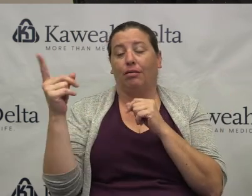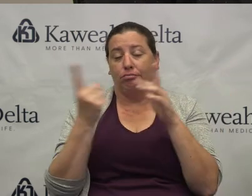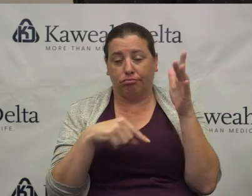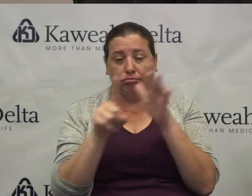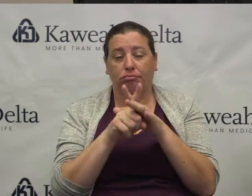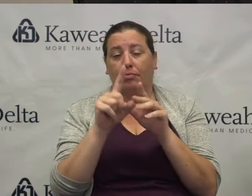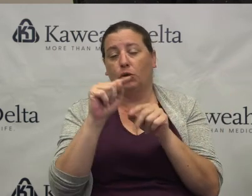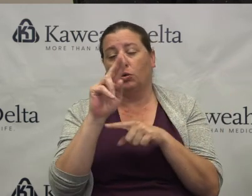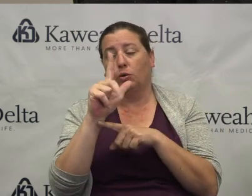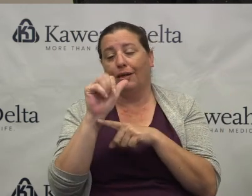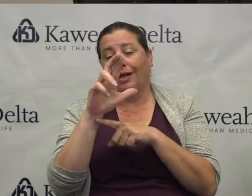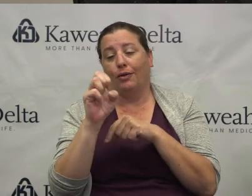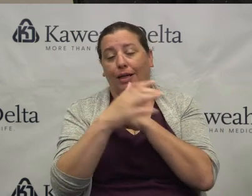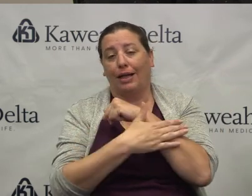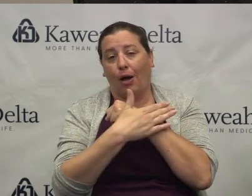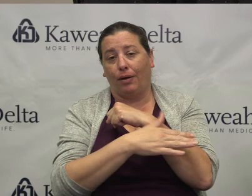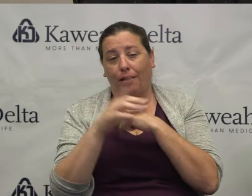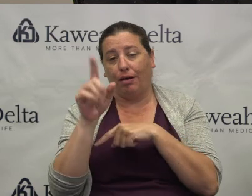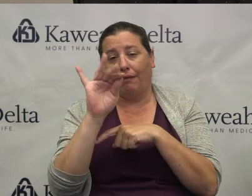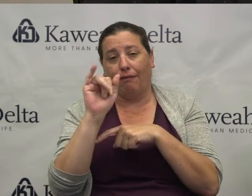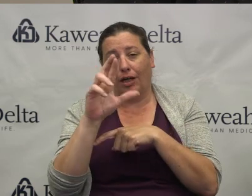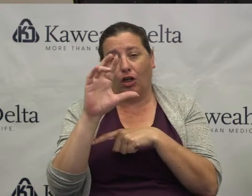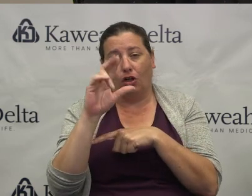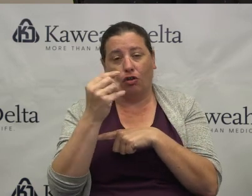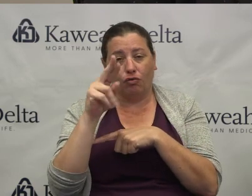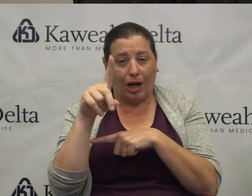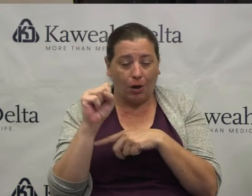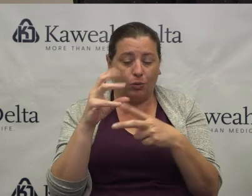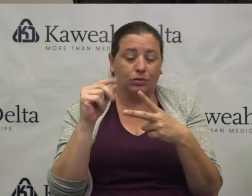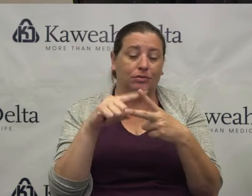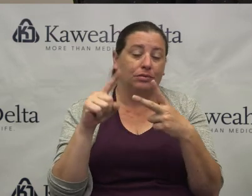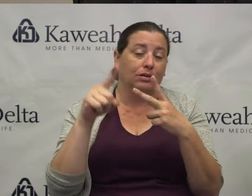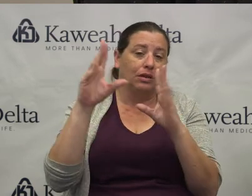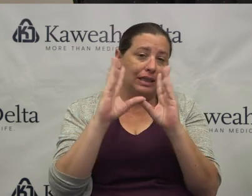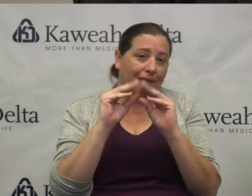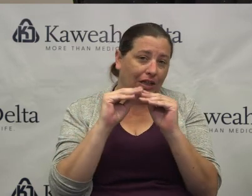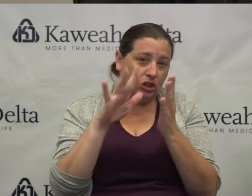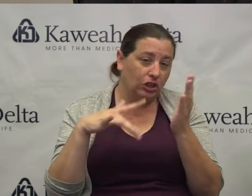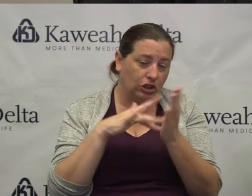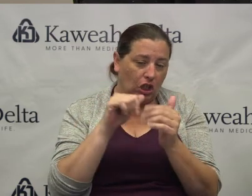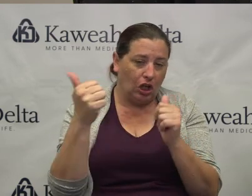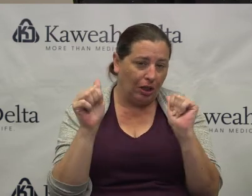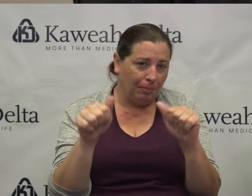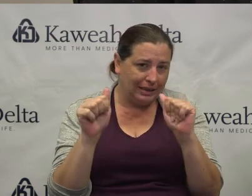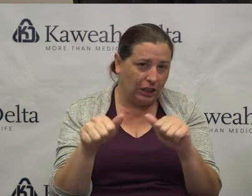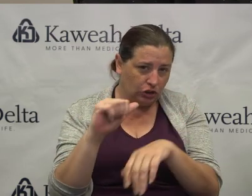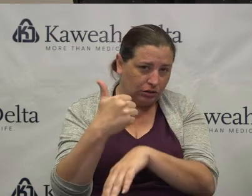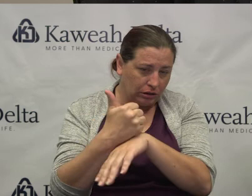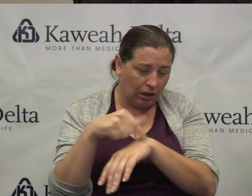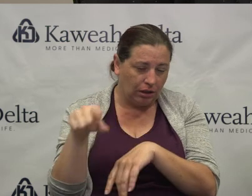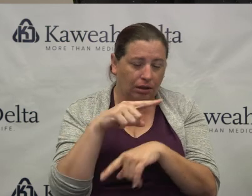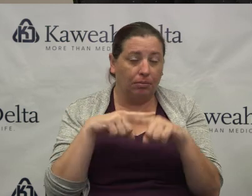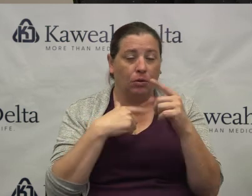a potential site, and definitely the convention center would be another potential site. So, but we might find if we made that